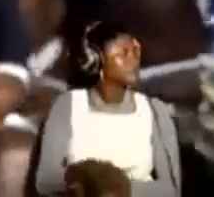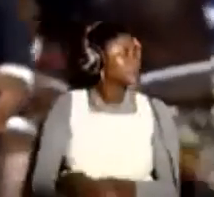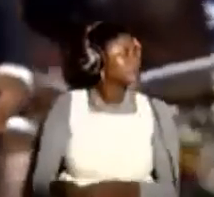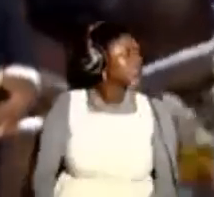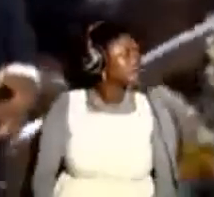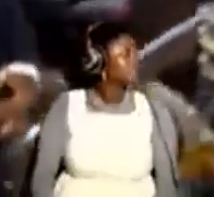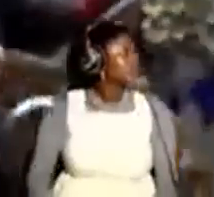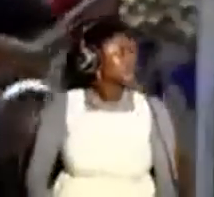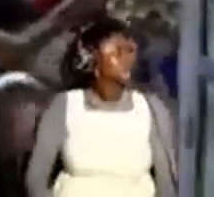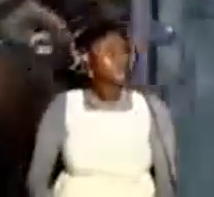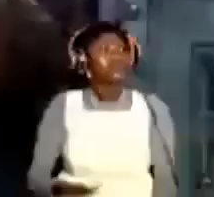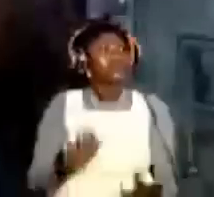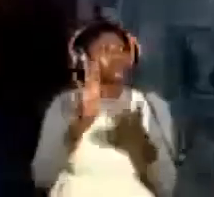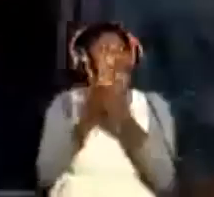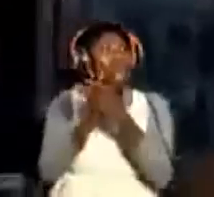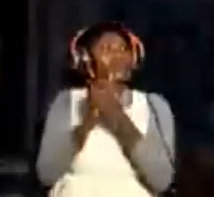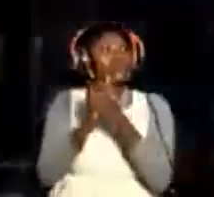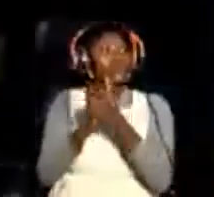Congratulations.